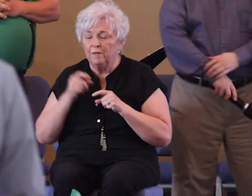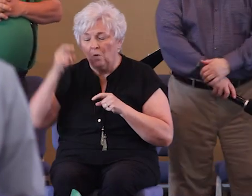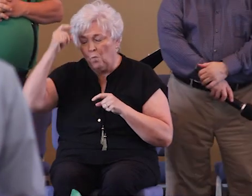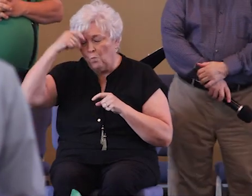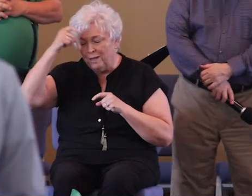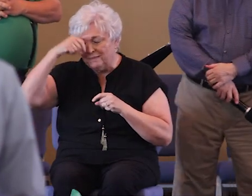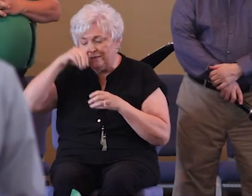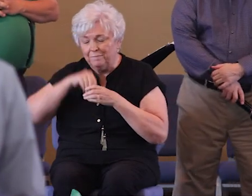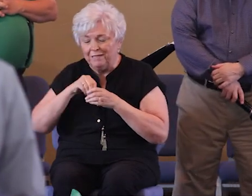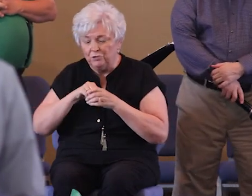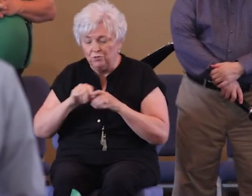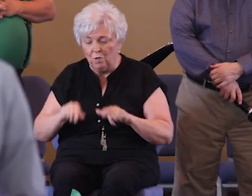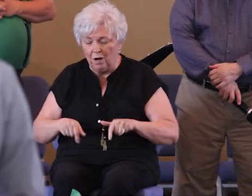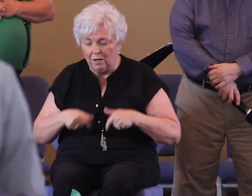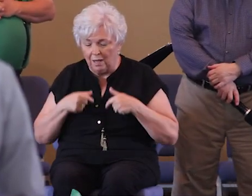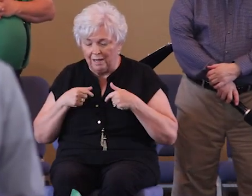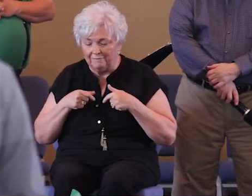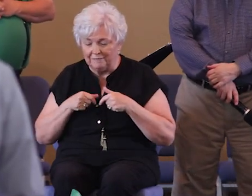wisdom into our lives.